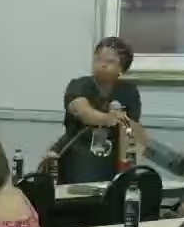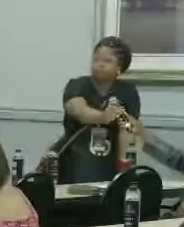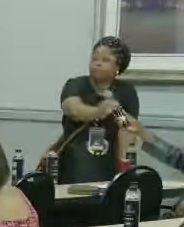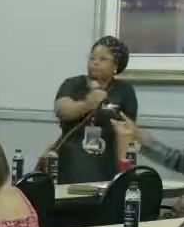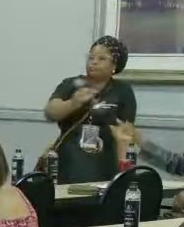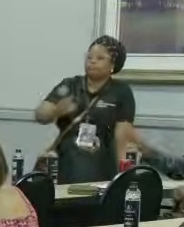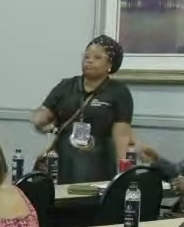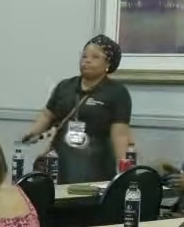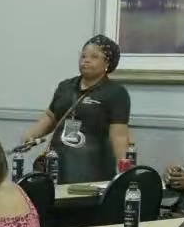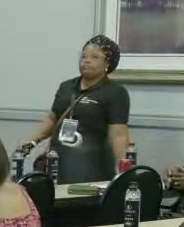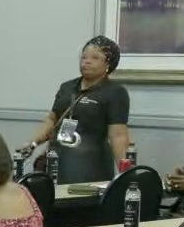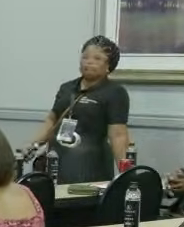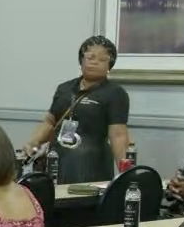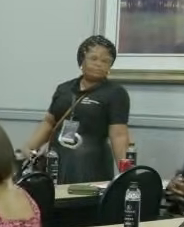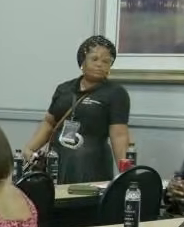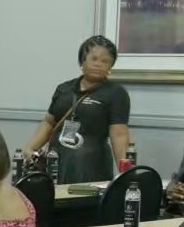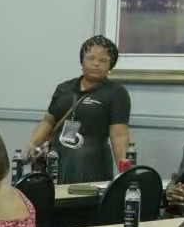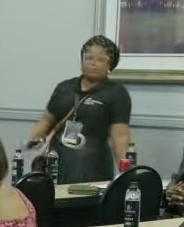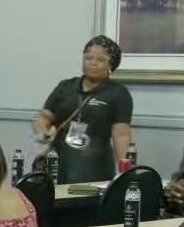sleeping when we dealt with that 2 points?